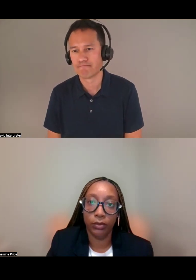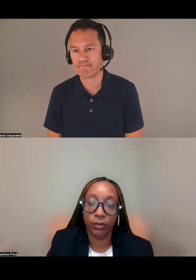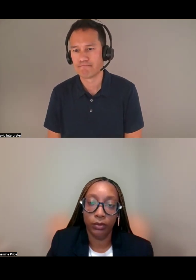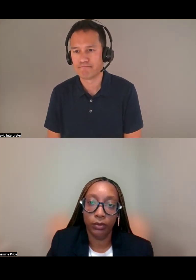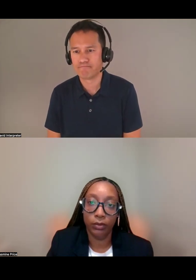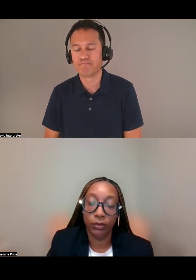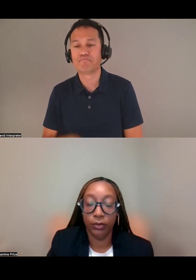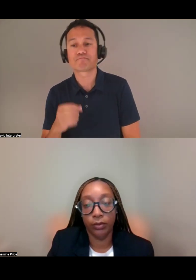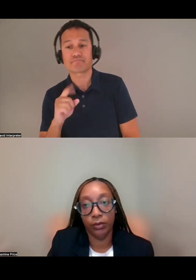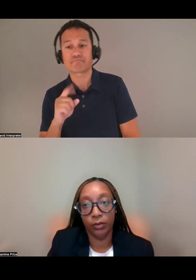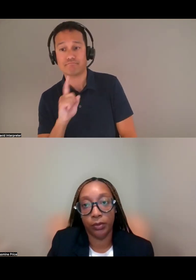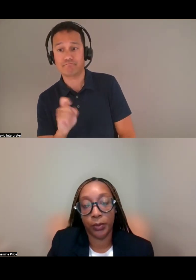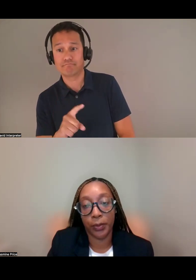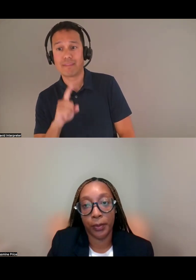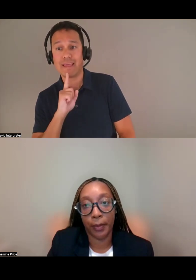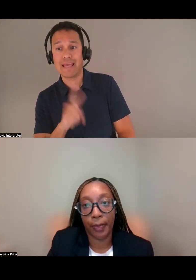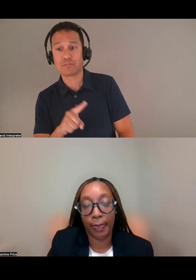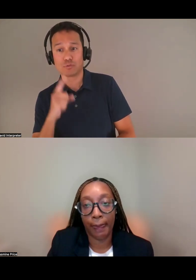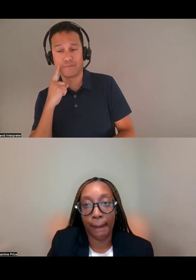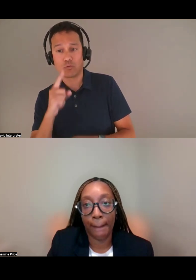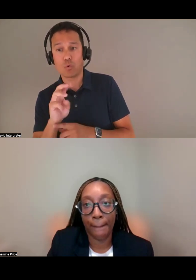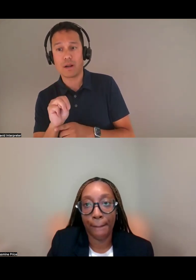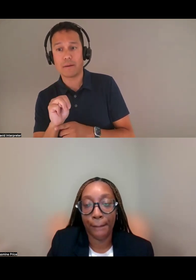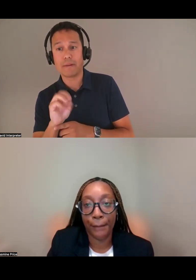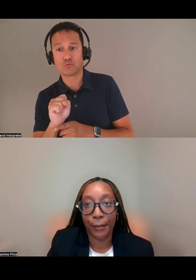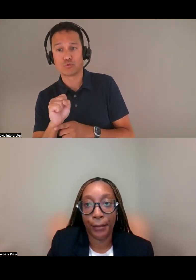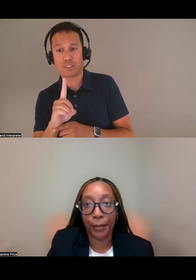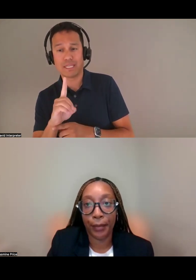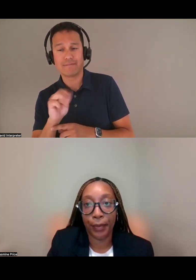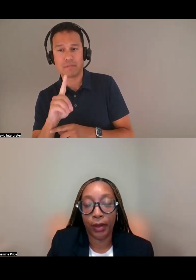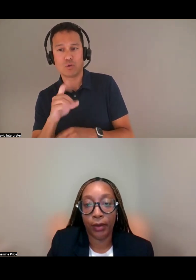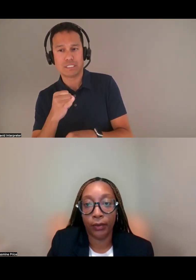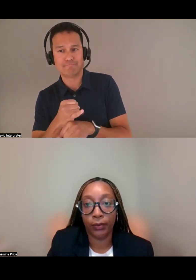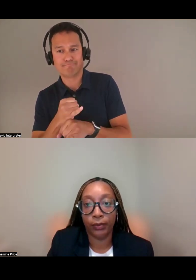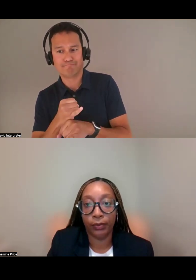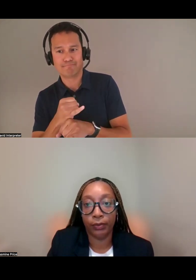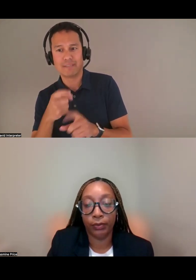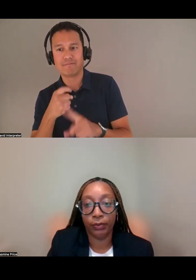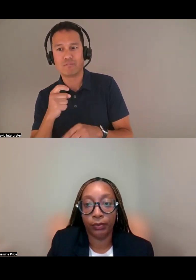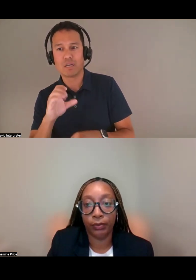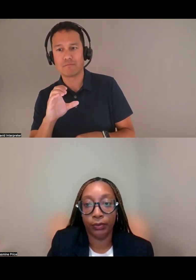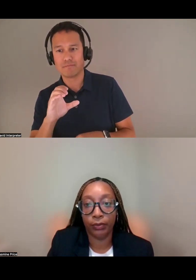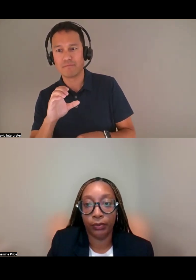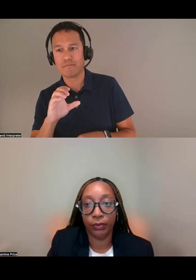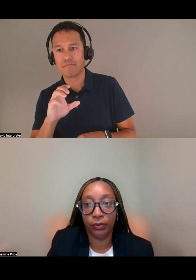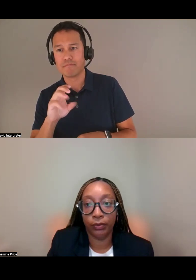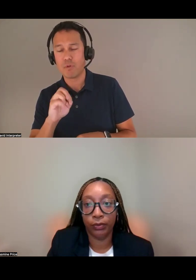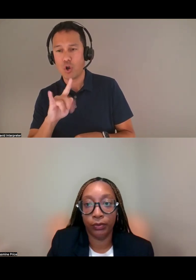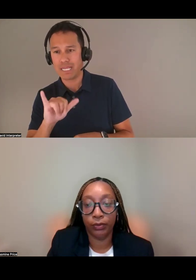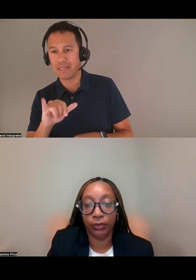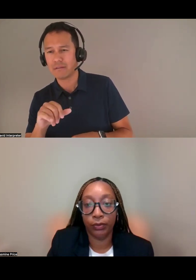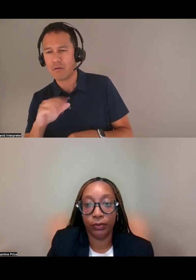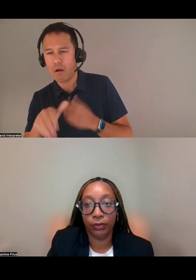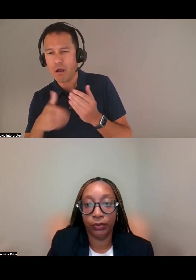And we also have an answer for the Maryland School for the Deaf question from Marnie. All children who are deaf or hard of hearing are